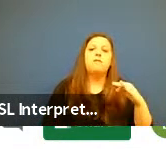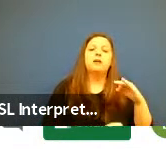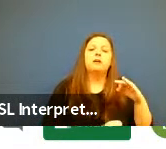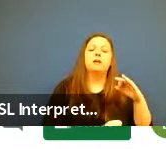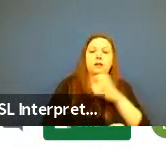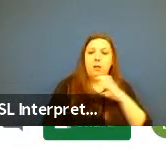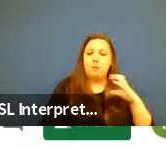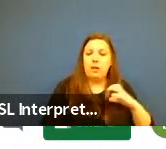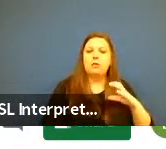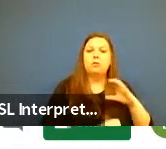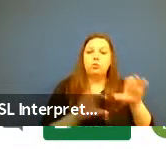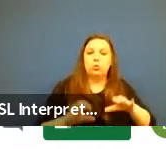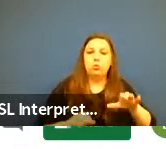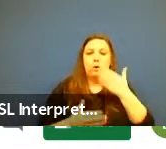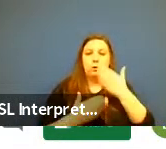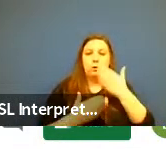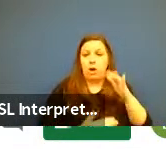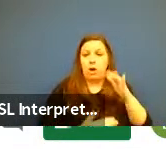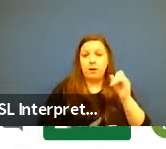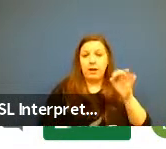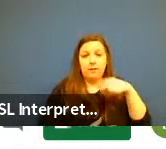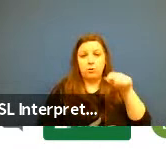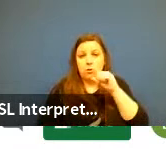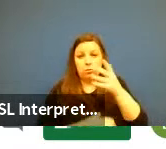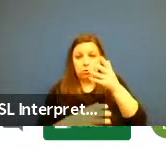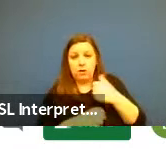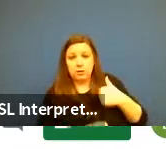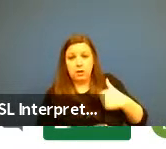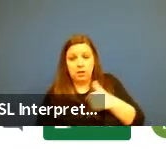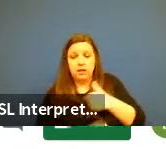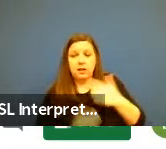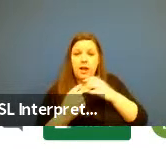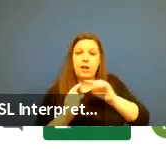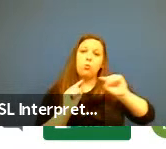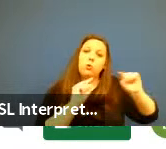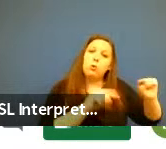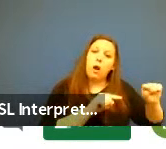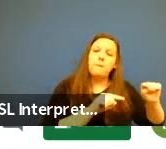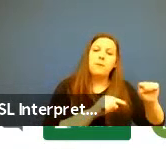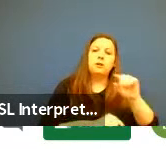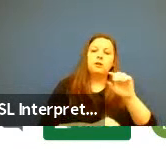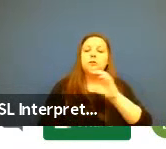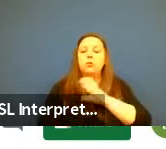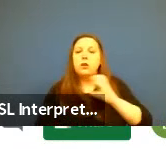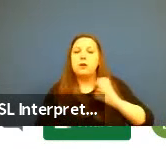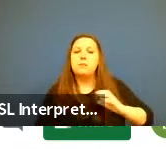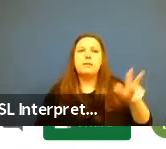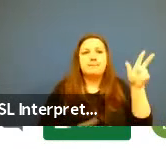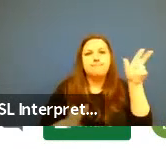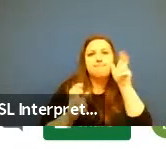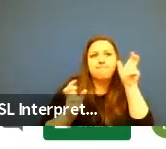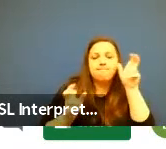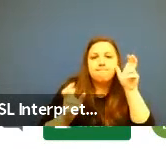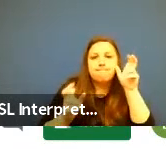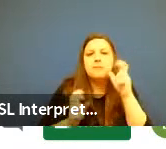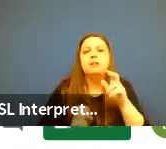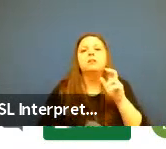single meeting and listen in and put in your 2 cents, then that does break down. It makes the meetings much less